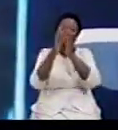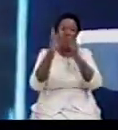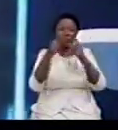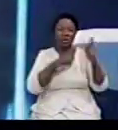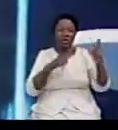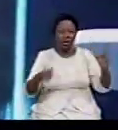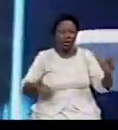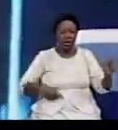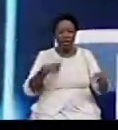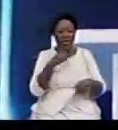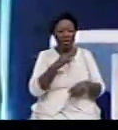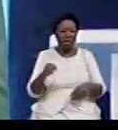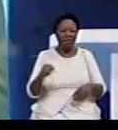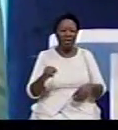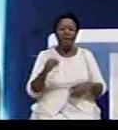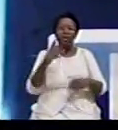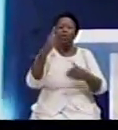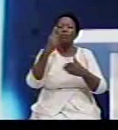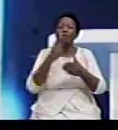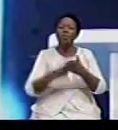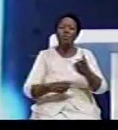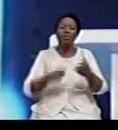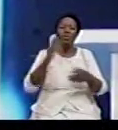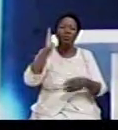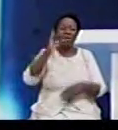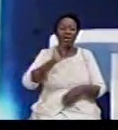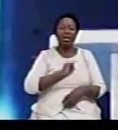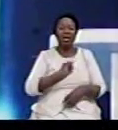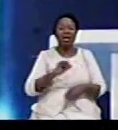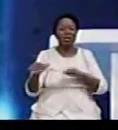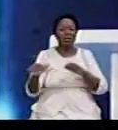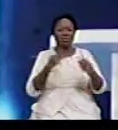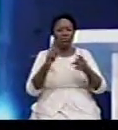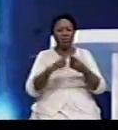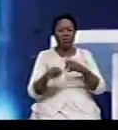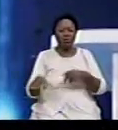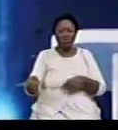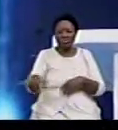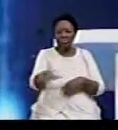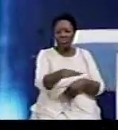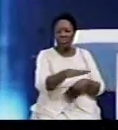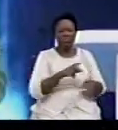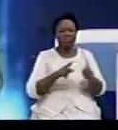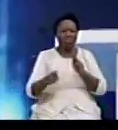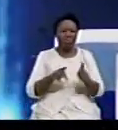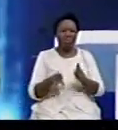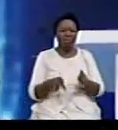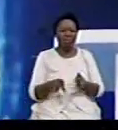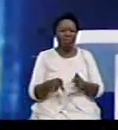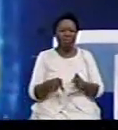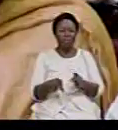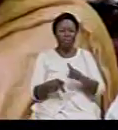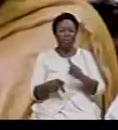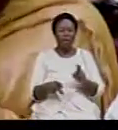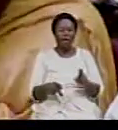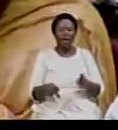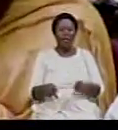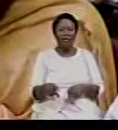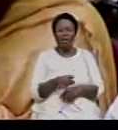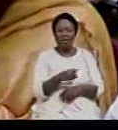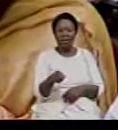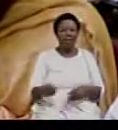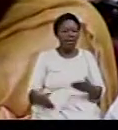saying, what shall I do unto these people? They be